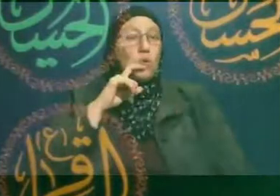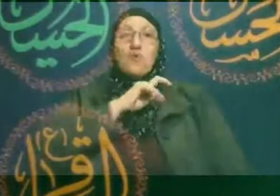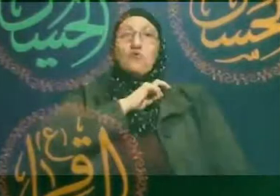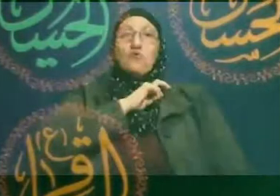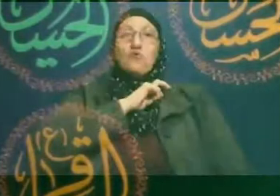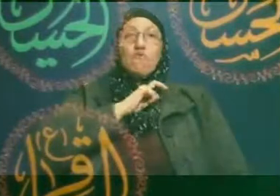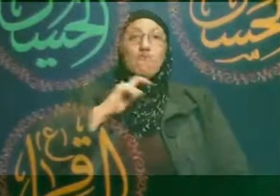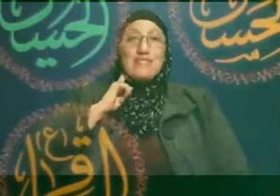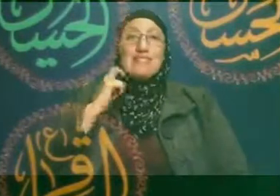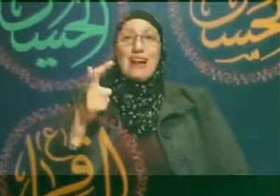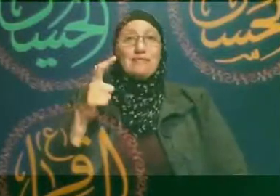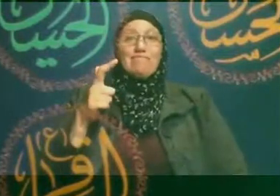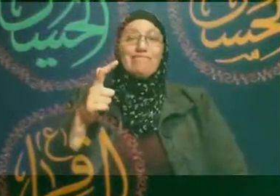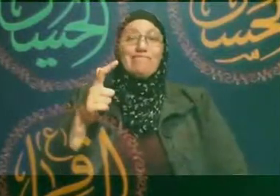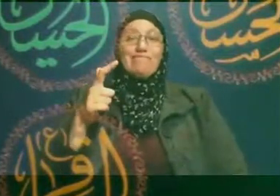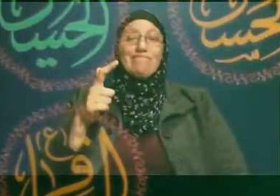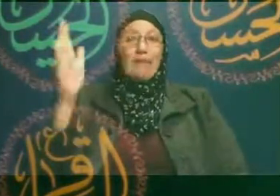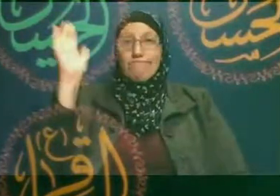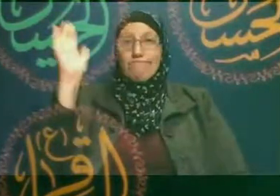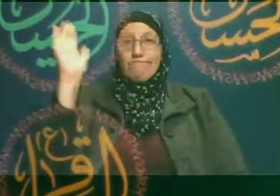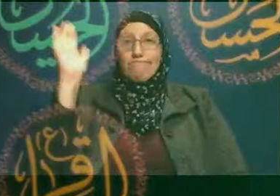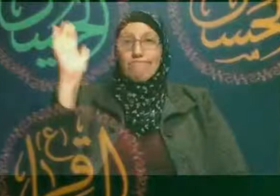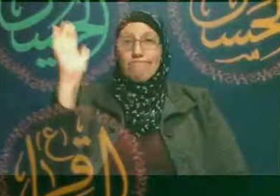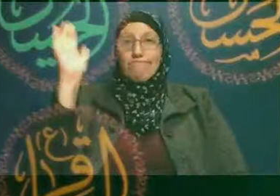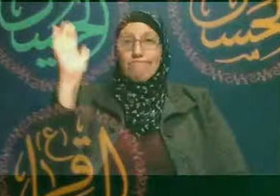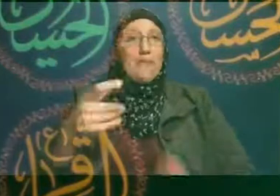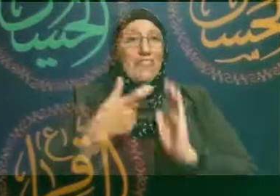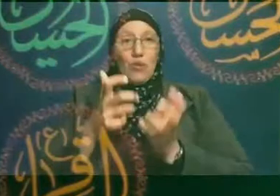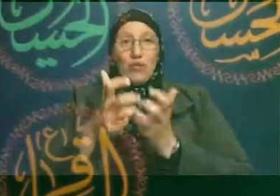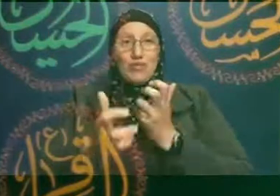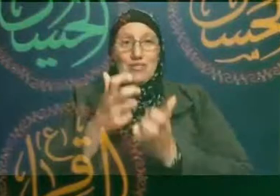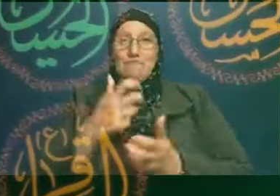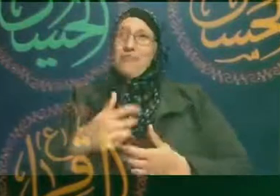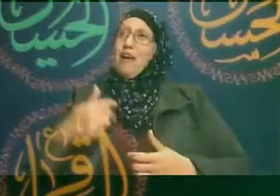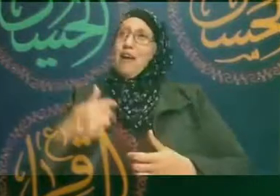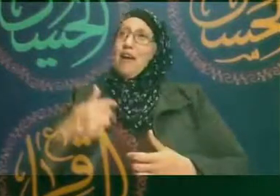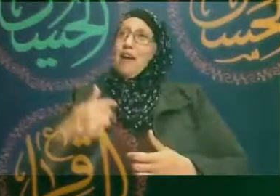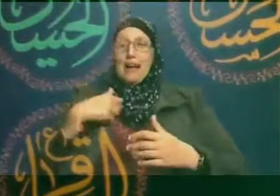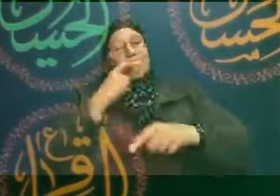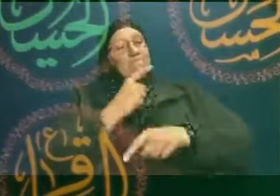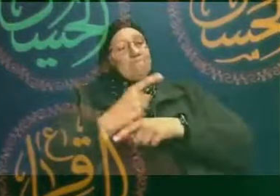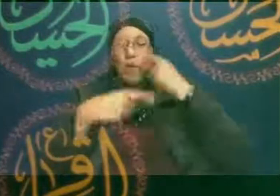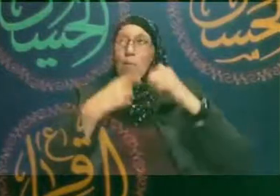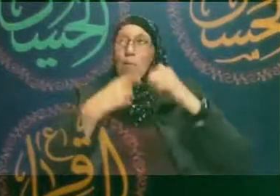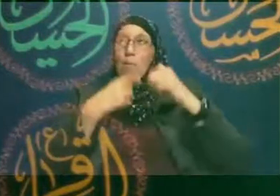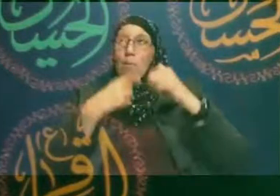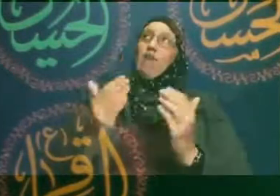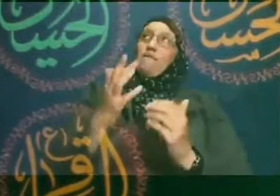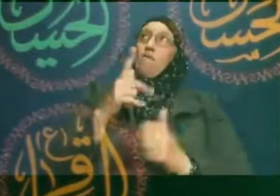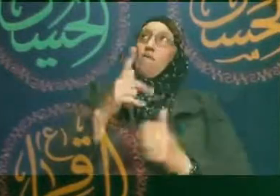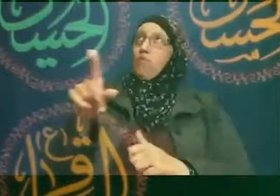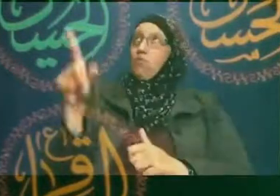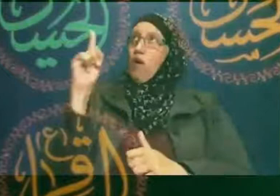Academy, obviously. And I spoke about supplication from Islamic point of view, invocation to God, direct communication to